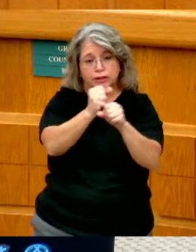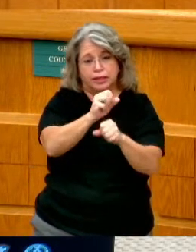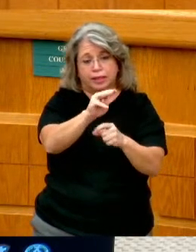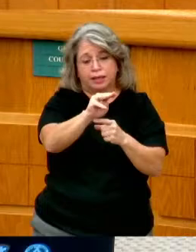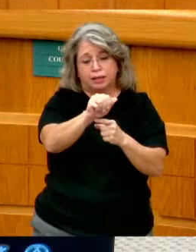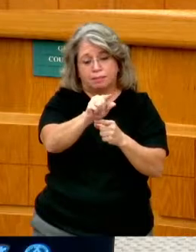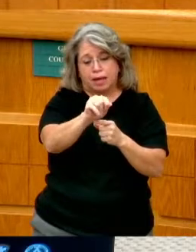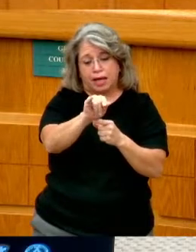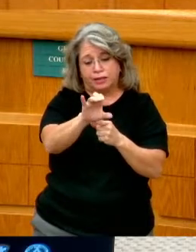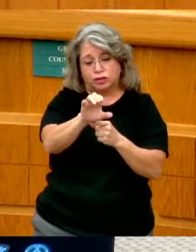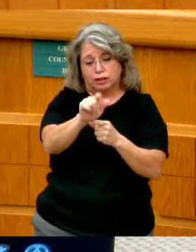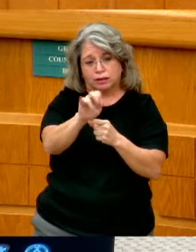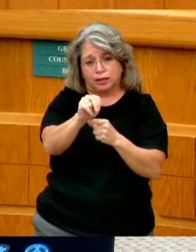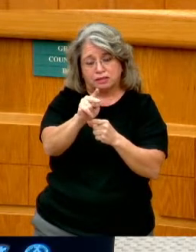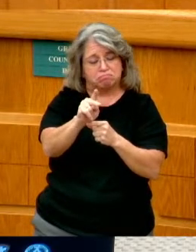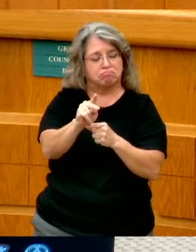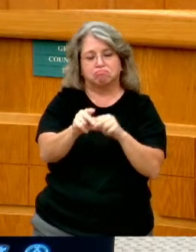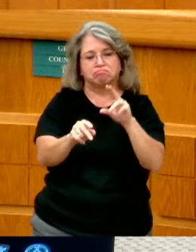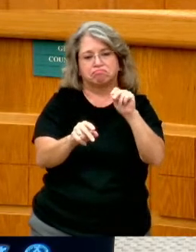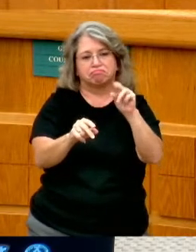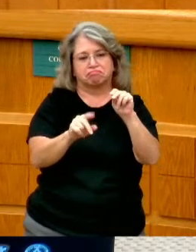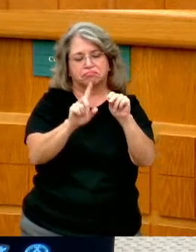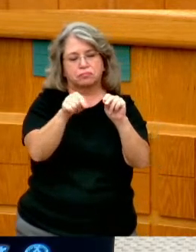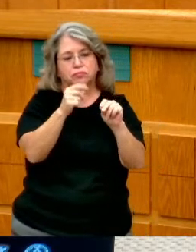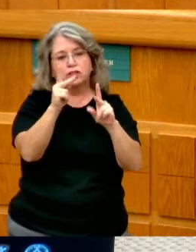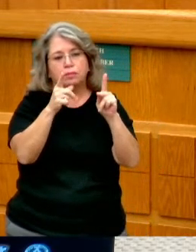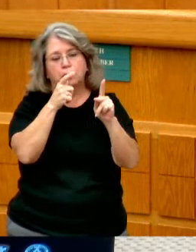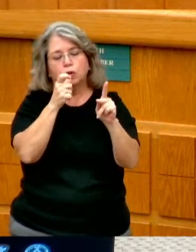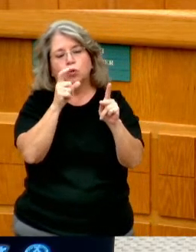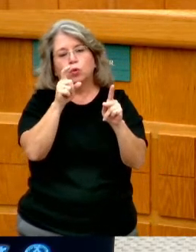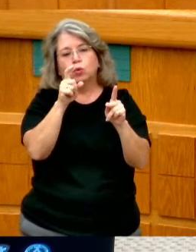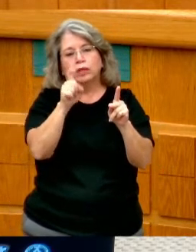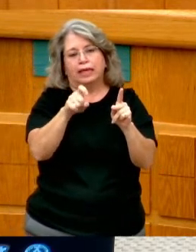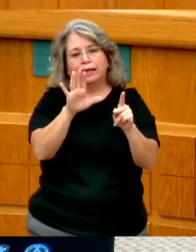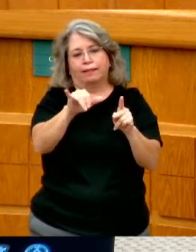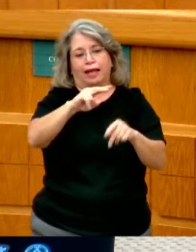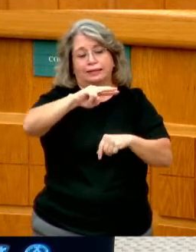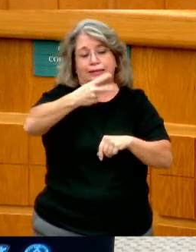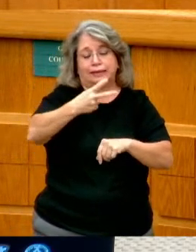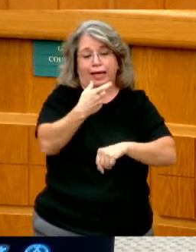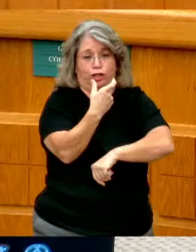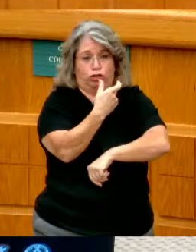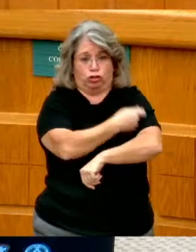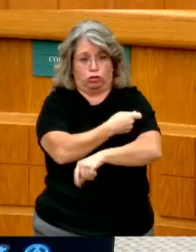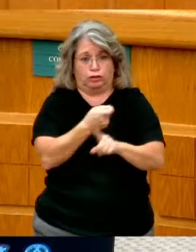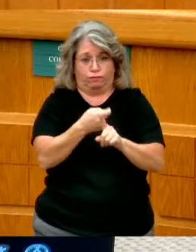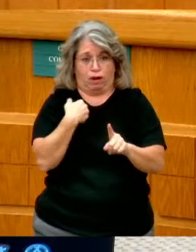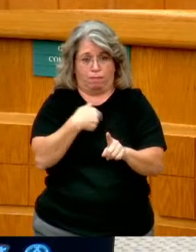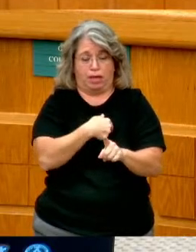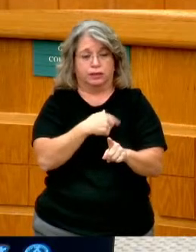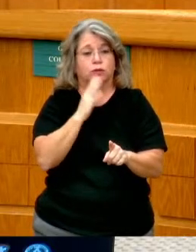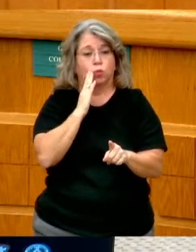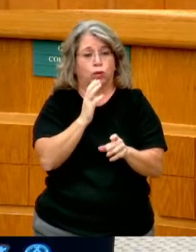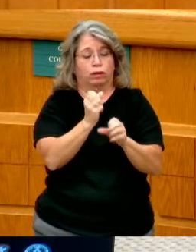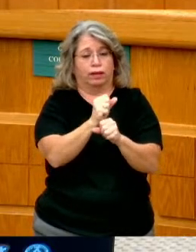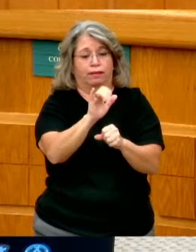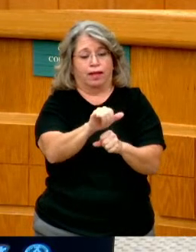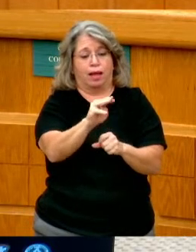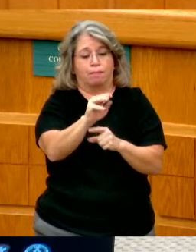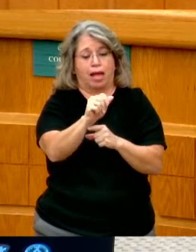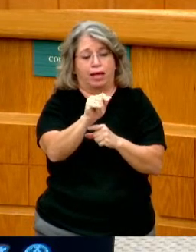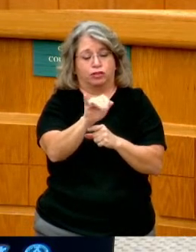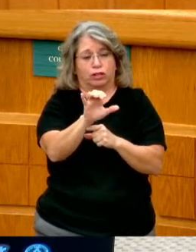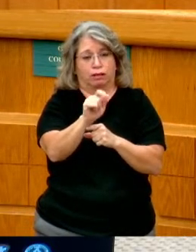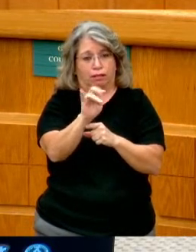no. Only people that need their second dose from us will get a magic link, and only people that register online. So